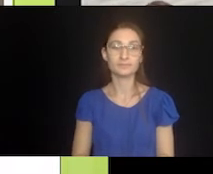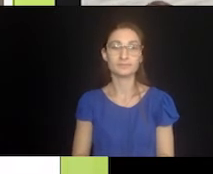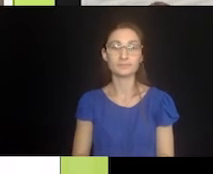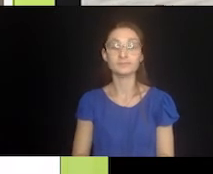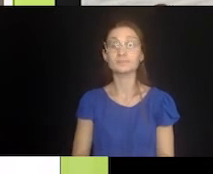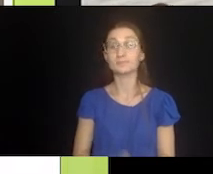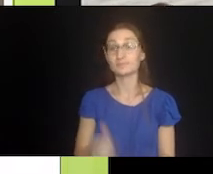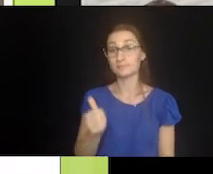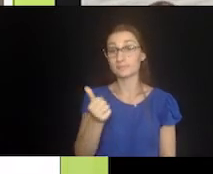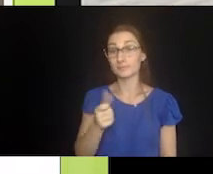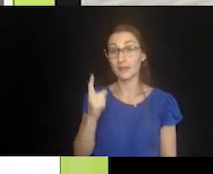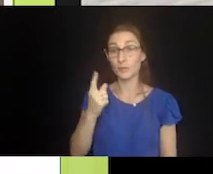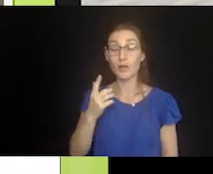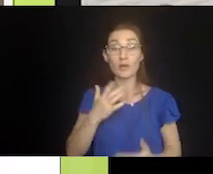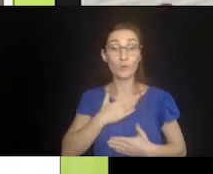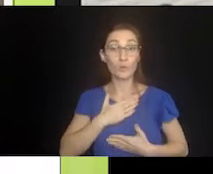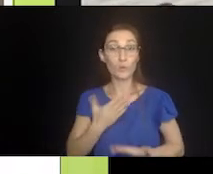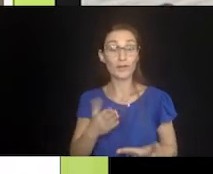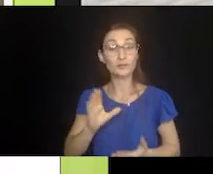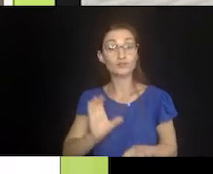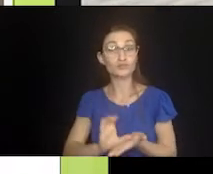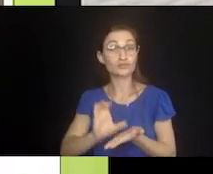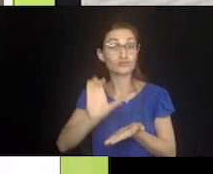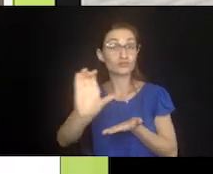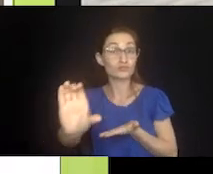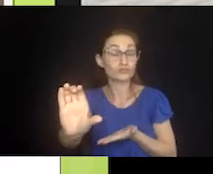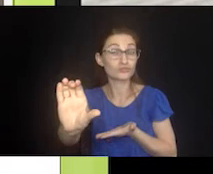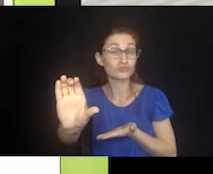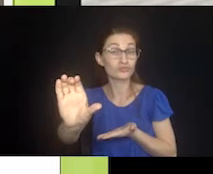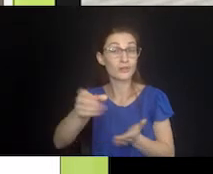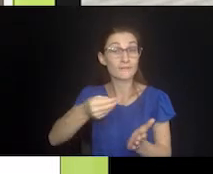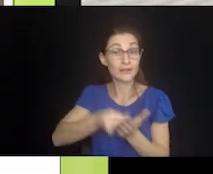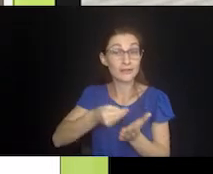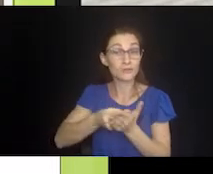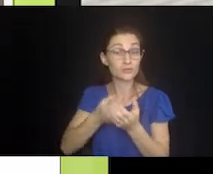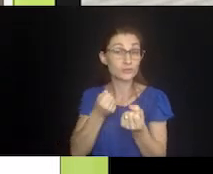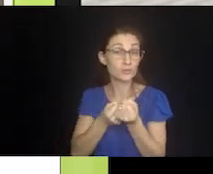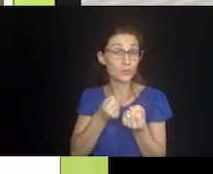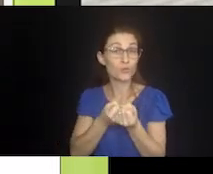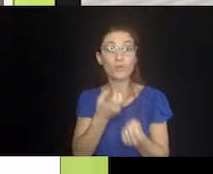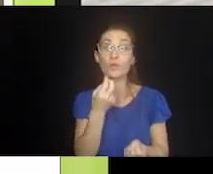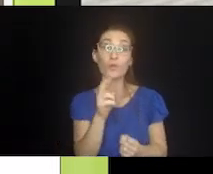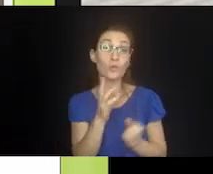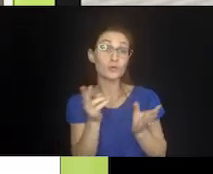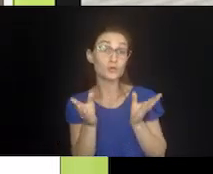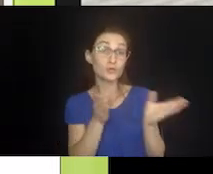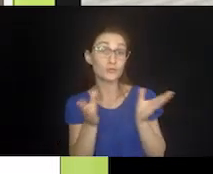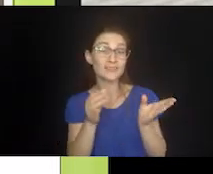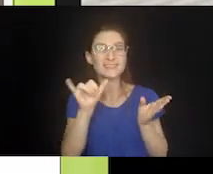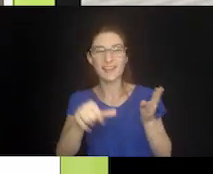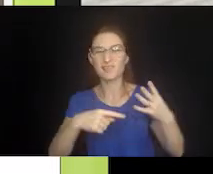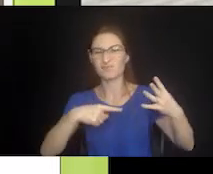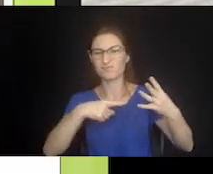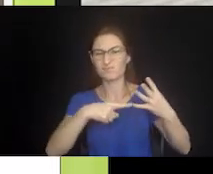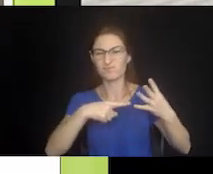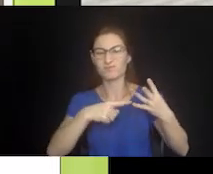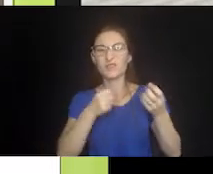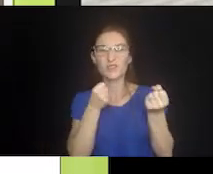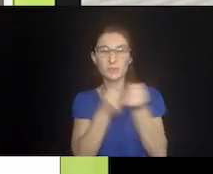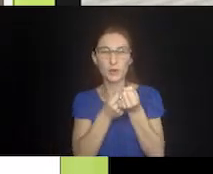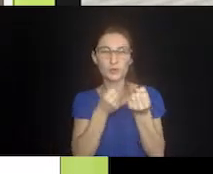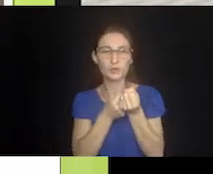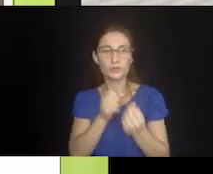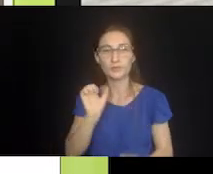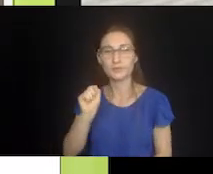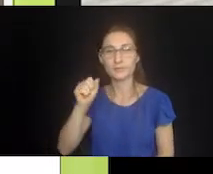anyone who can offer financial support or something like a